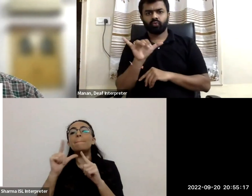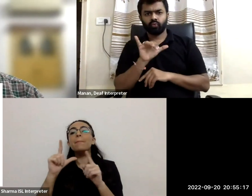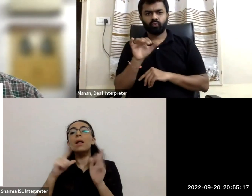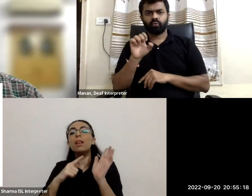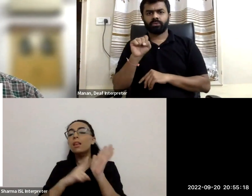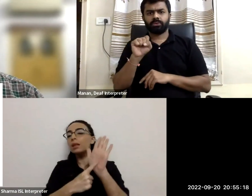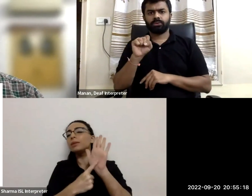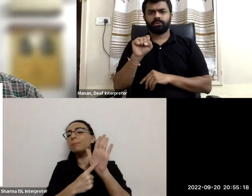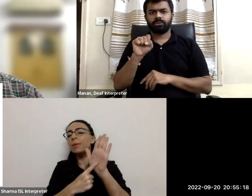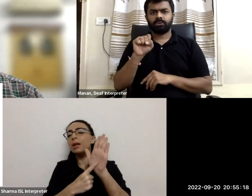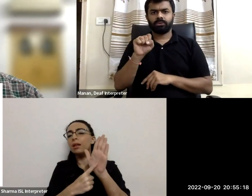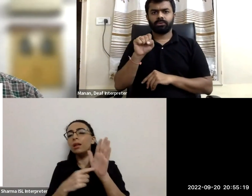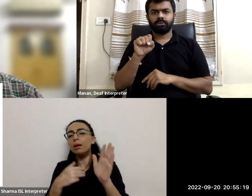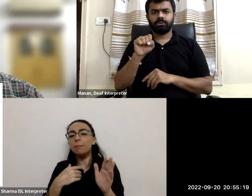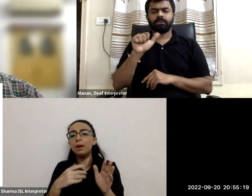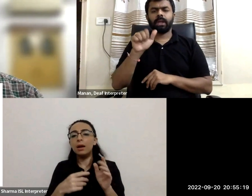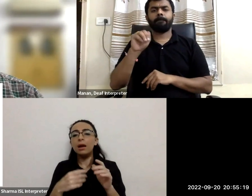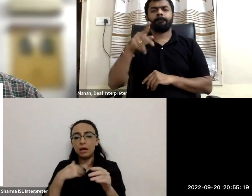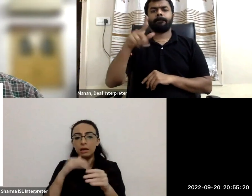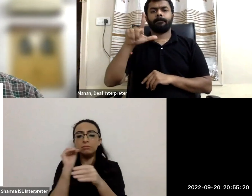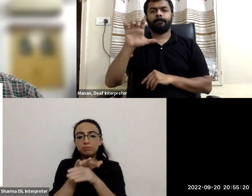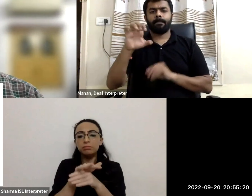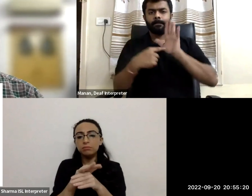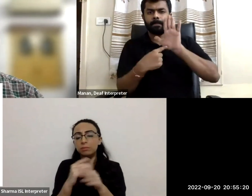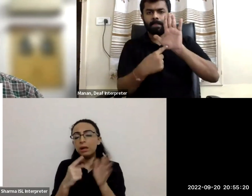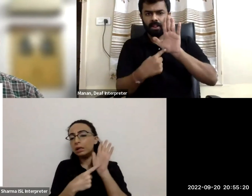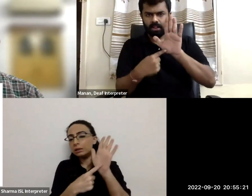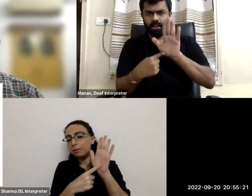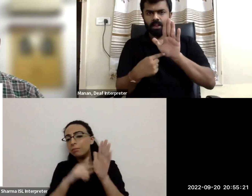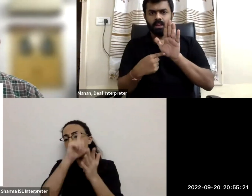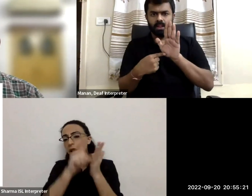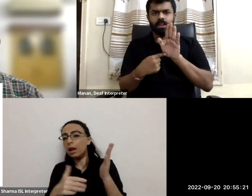display the strapline for the advocacy campaign?